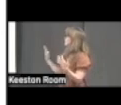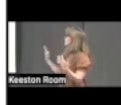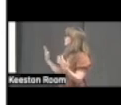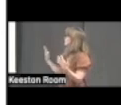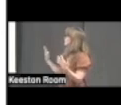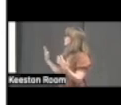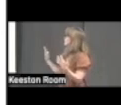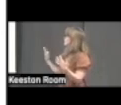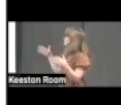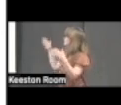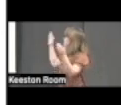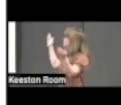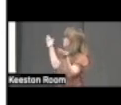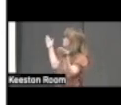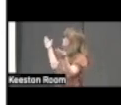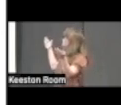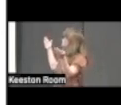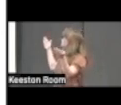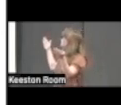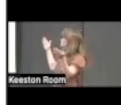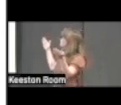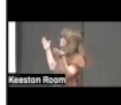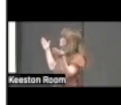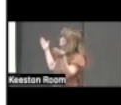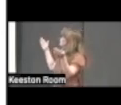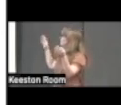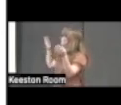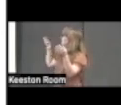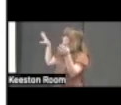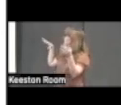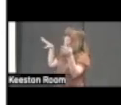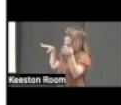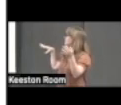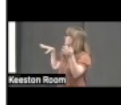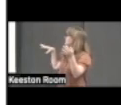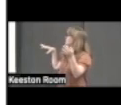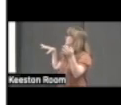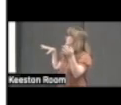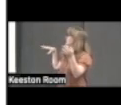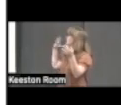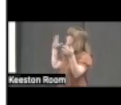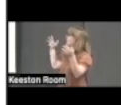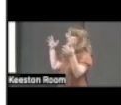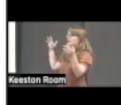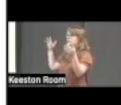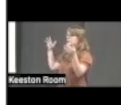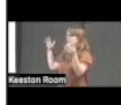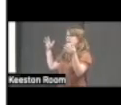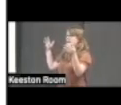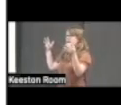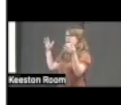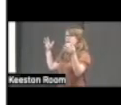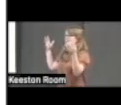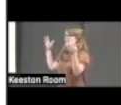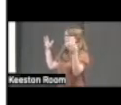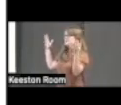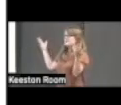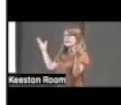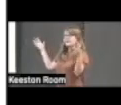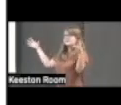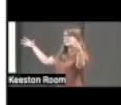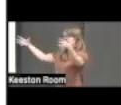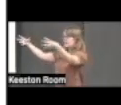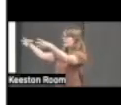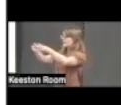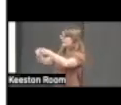certain behaviors start to increase. So about 2 weeks before, females will start to scent mark and call. And that in the